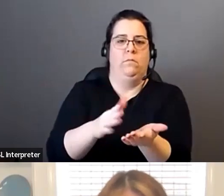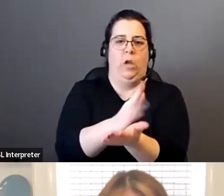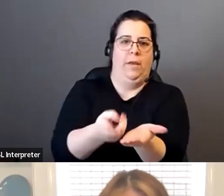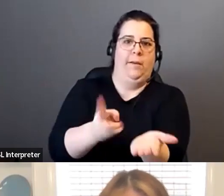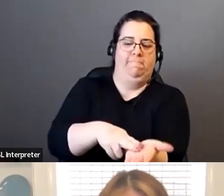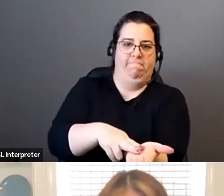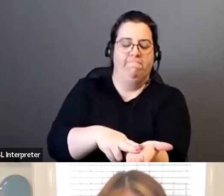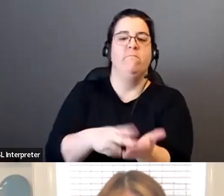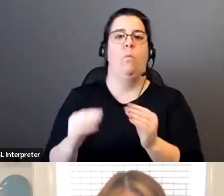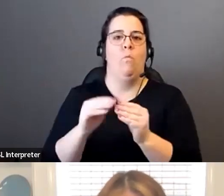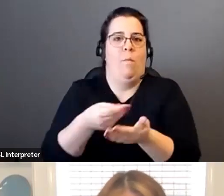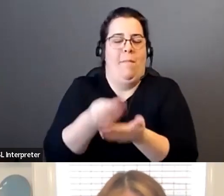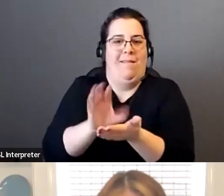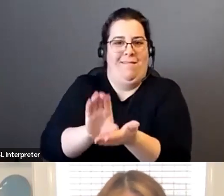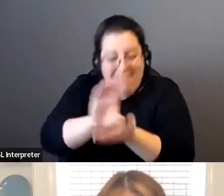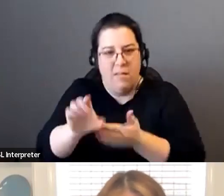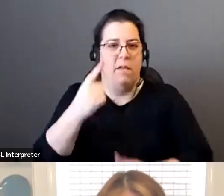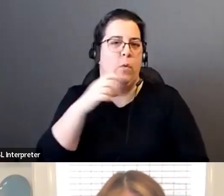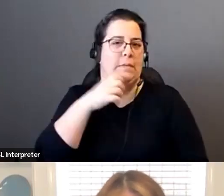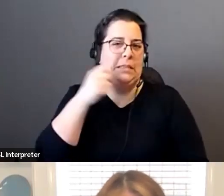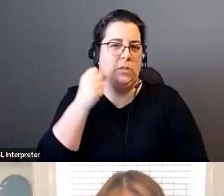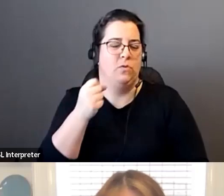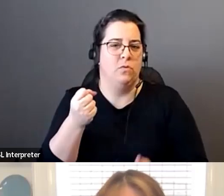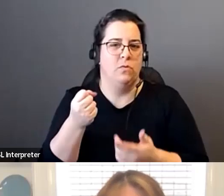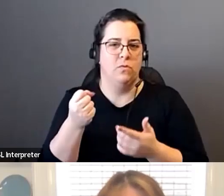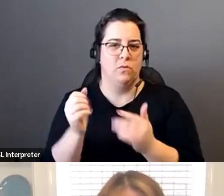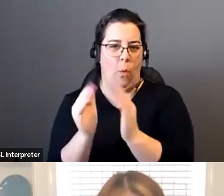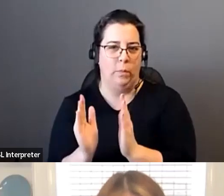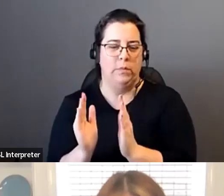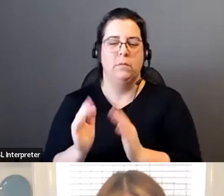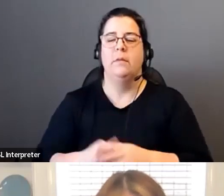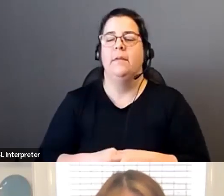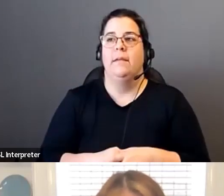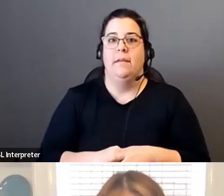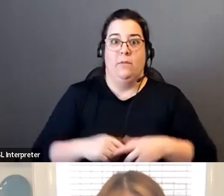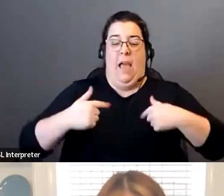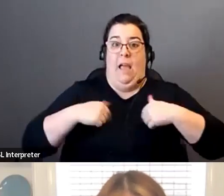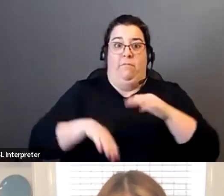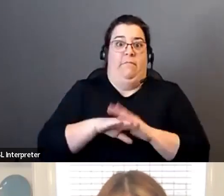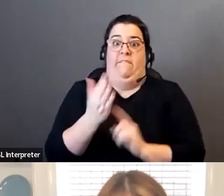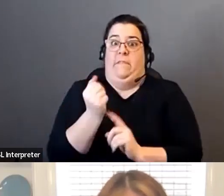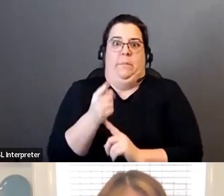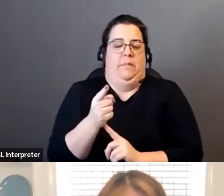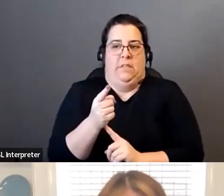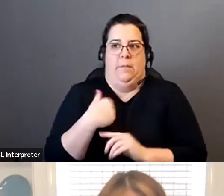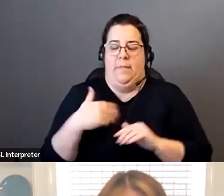I had to really, and all I had was 15 minutes. And so I did research on